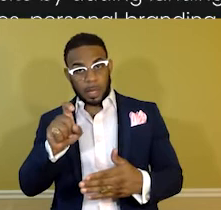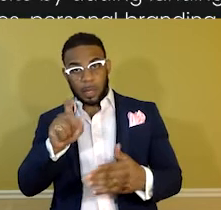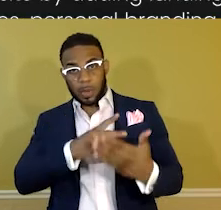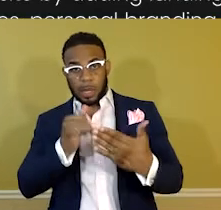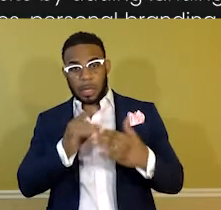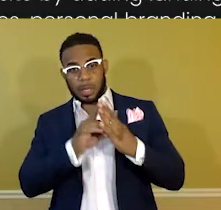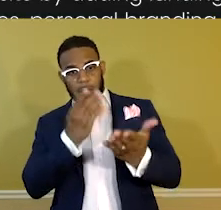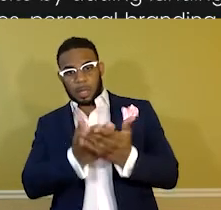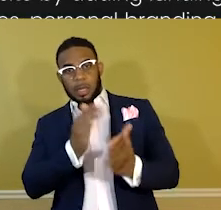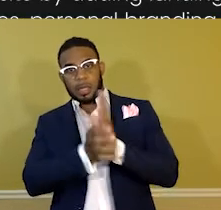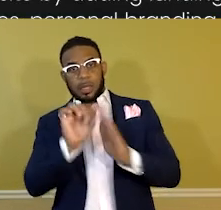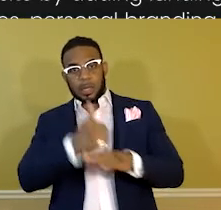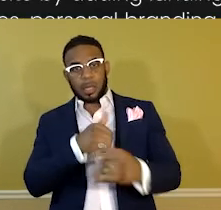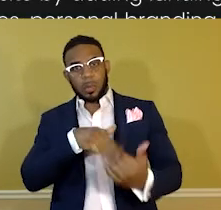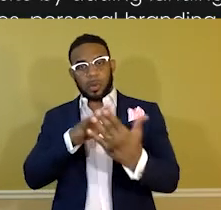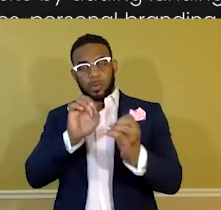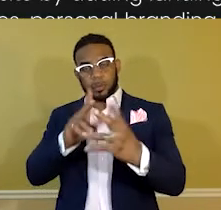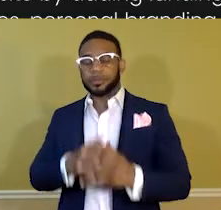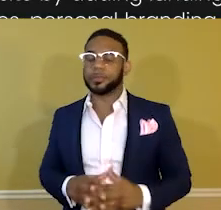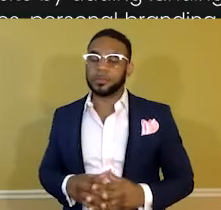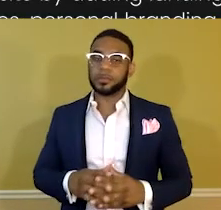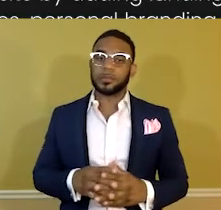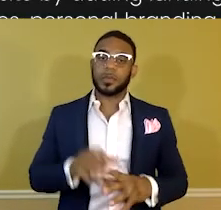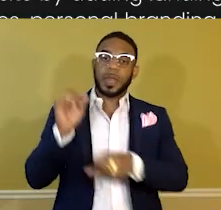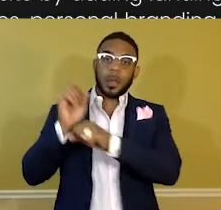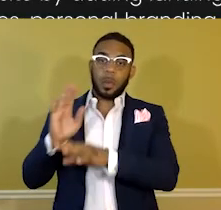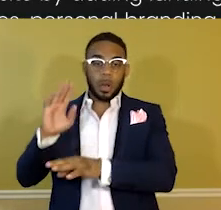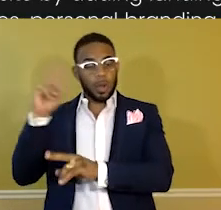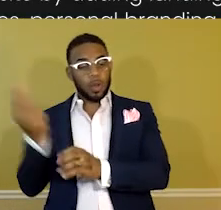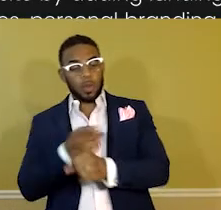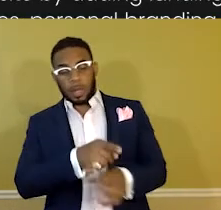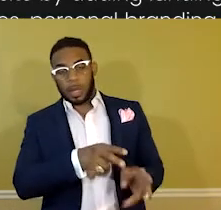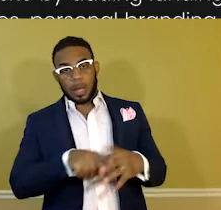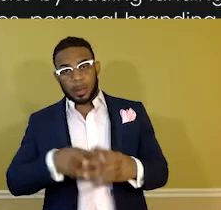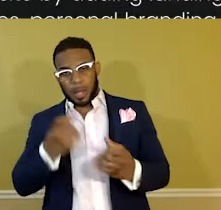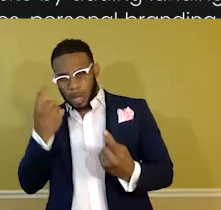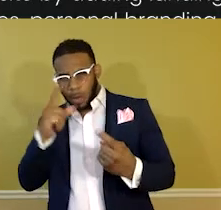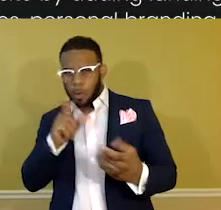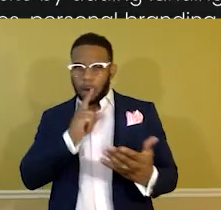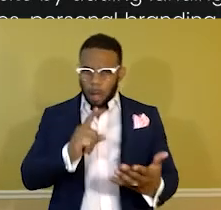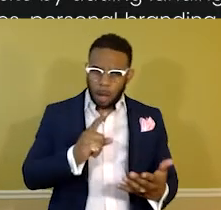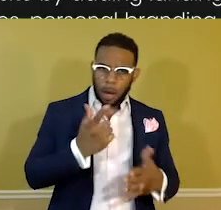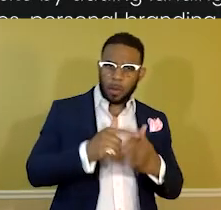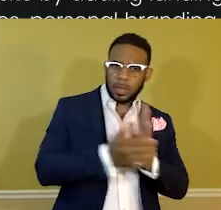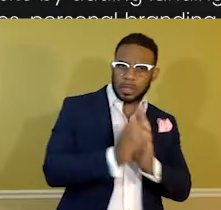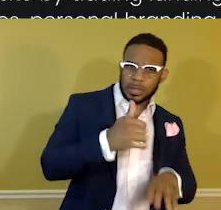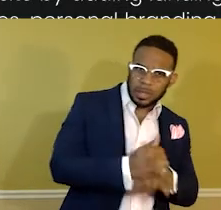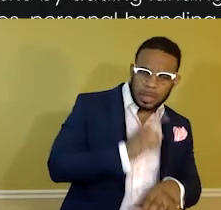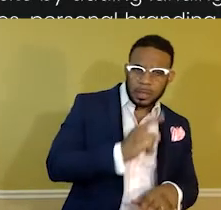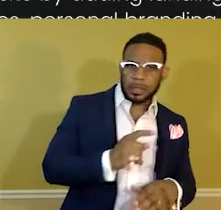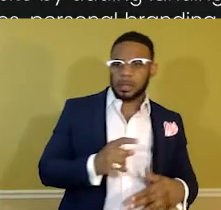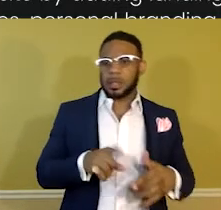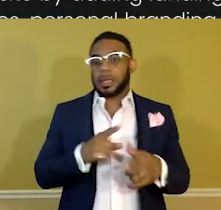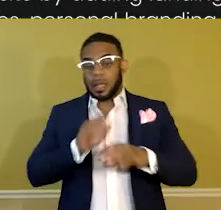demonstrating your skill sets and approach. Okay. Um, employers will use this obviously to get an understanding of who you are, what your skill set is,